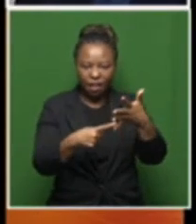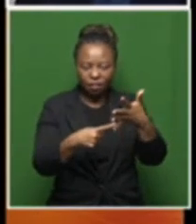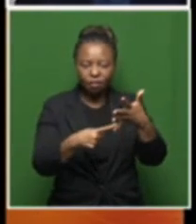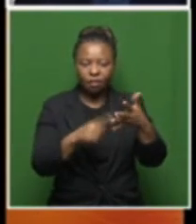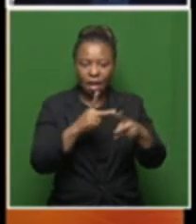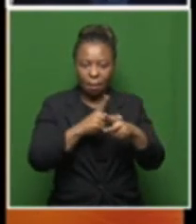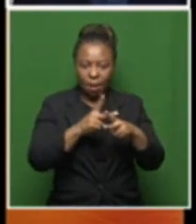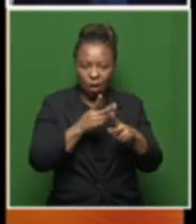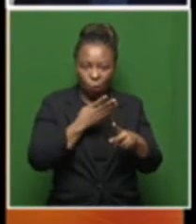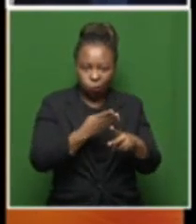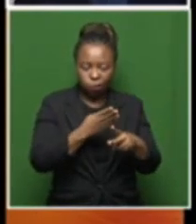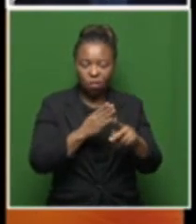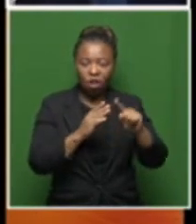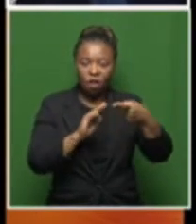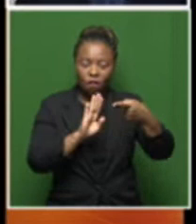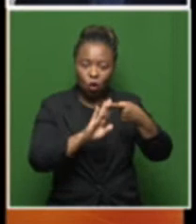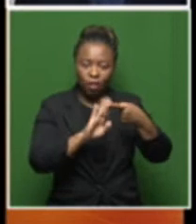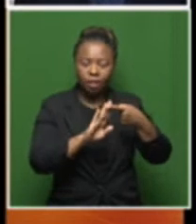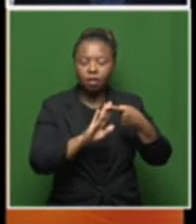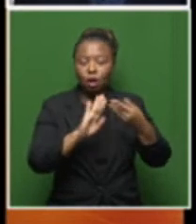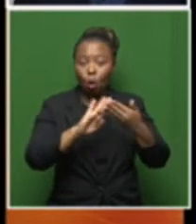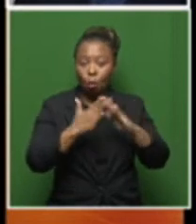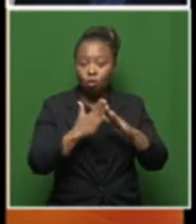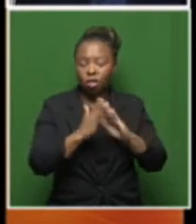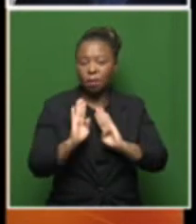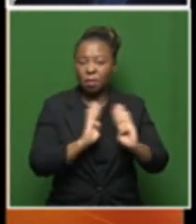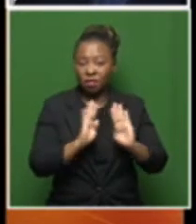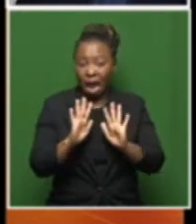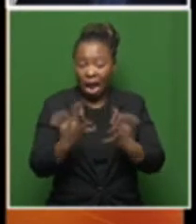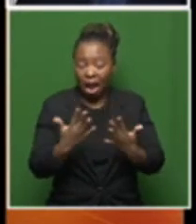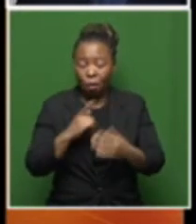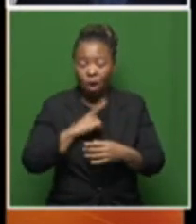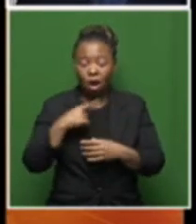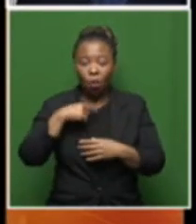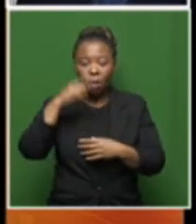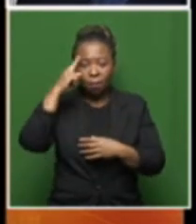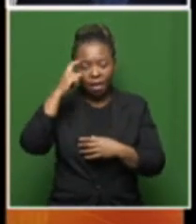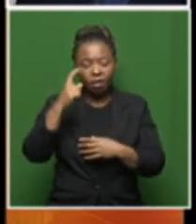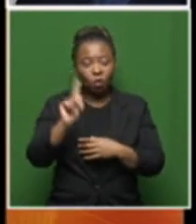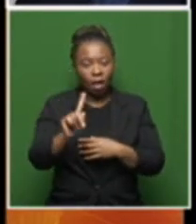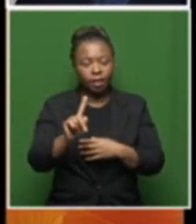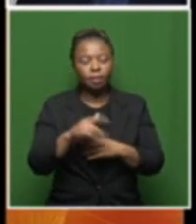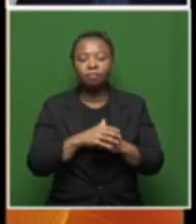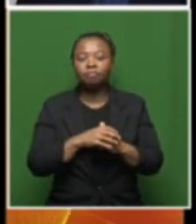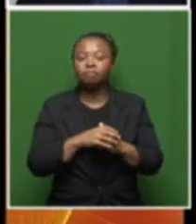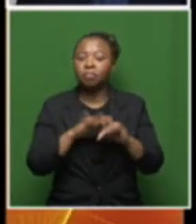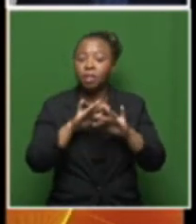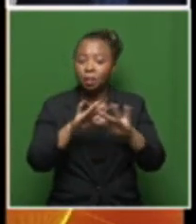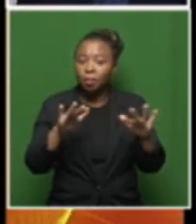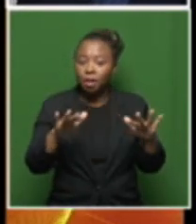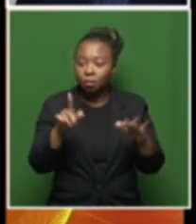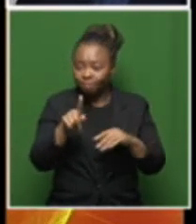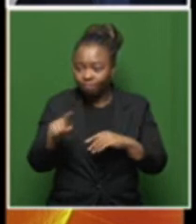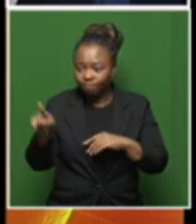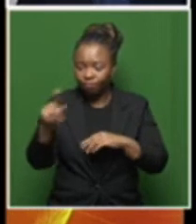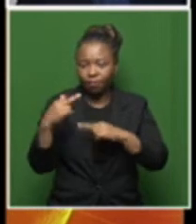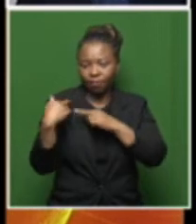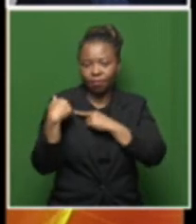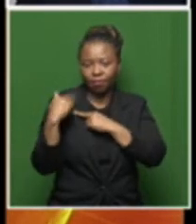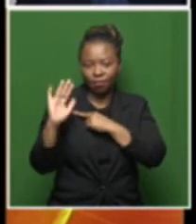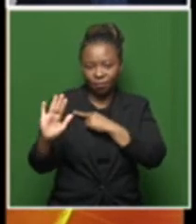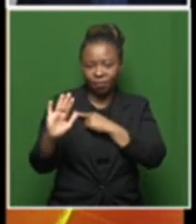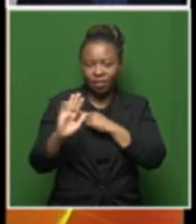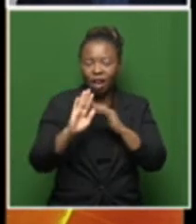one remains the community behavior. We still believe that people can still flatten any